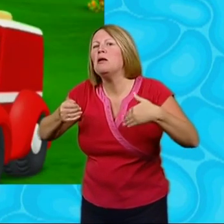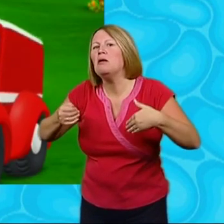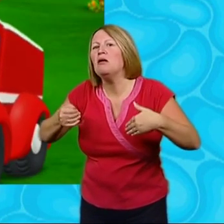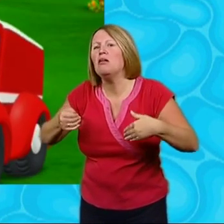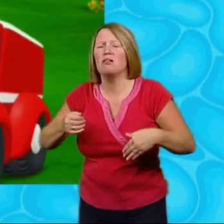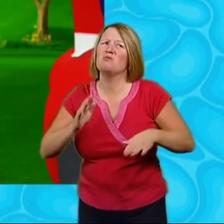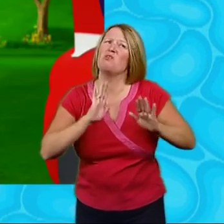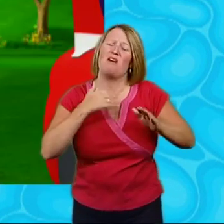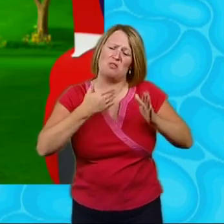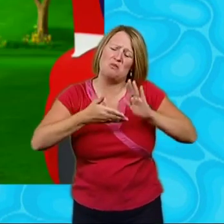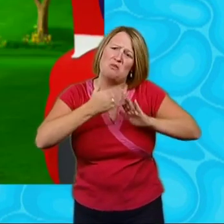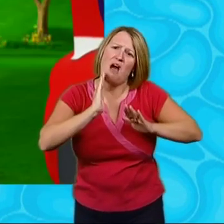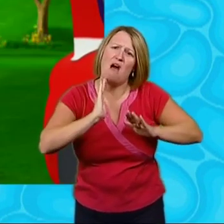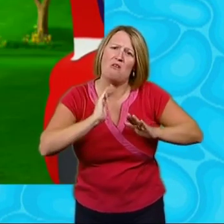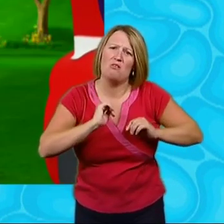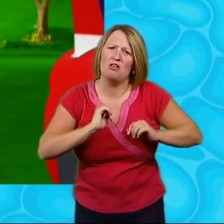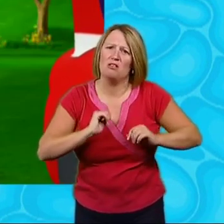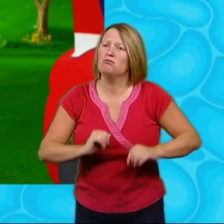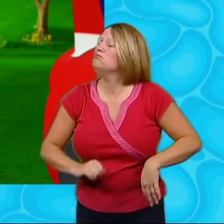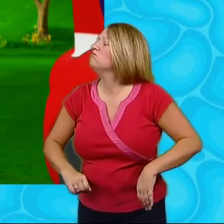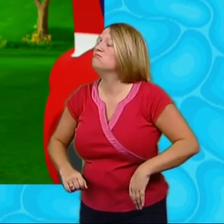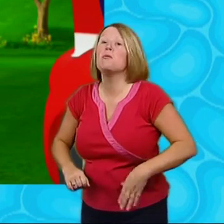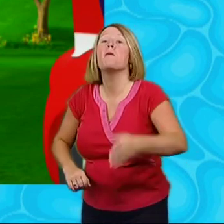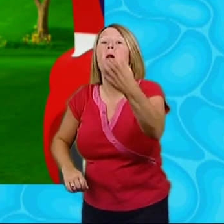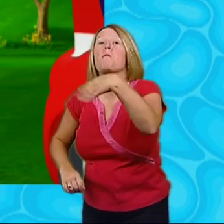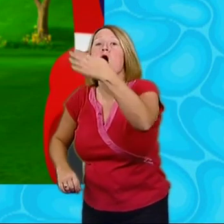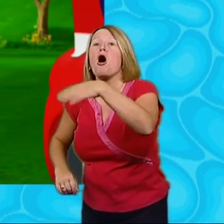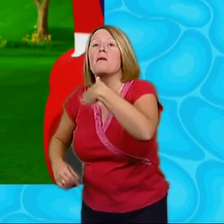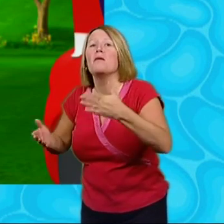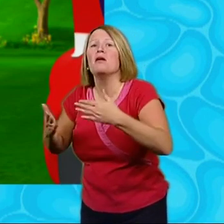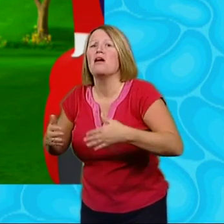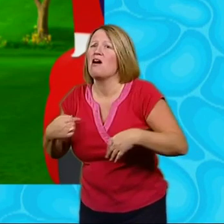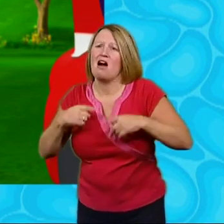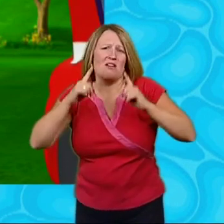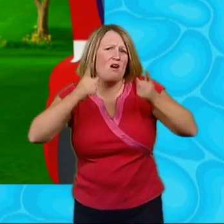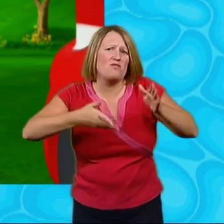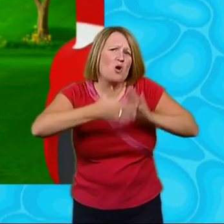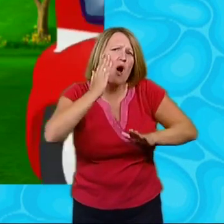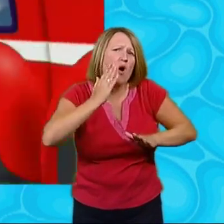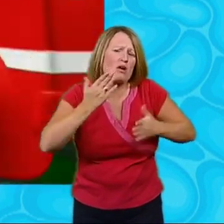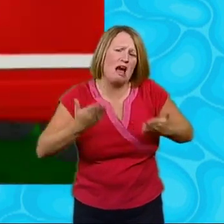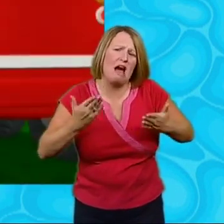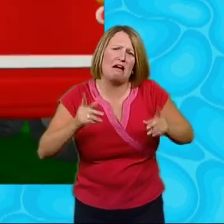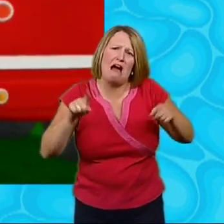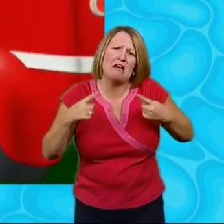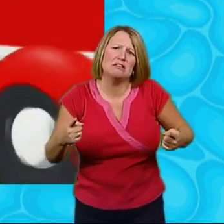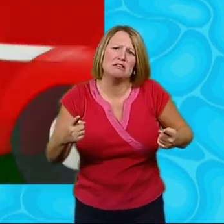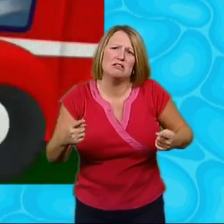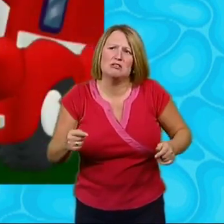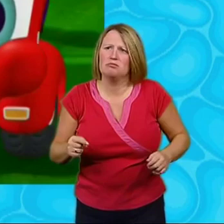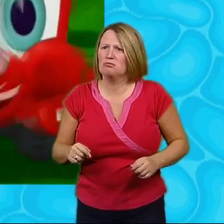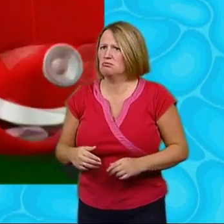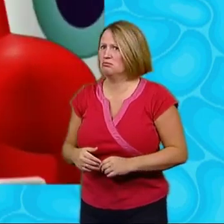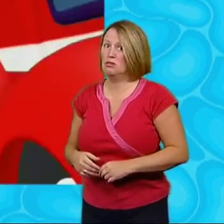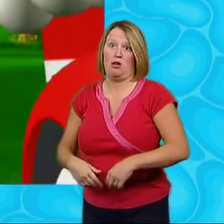Messy Jessie. No, I can't. I have to go. Okay, see you later.